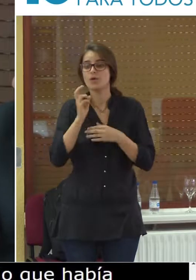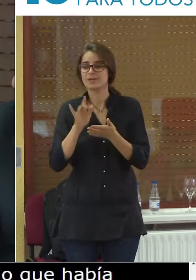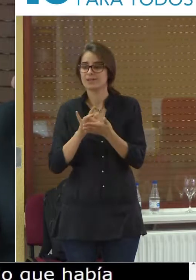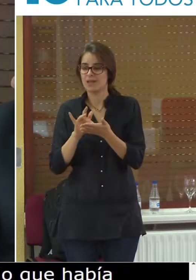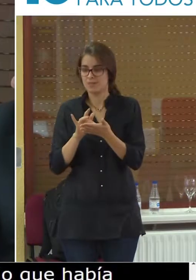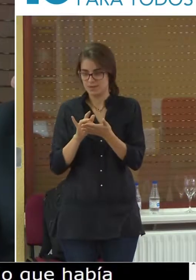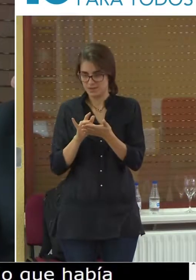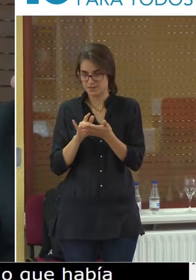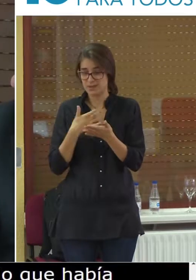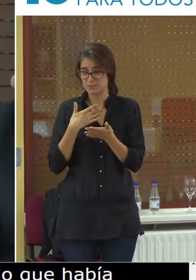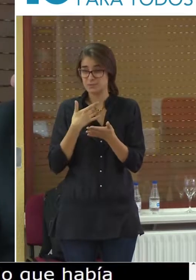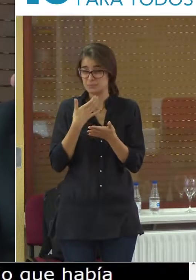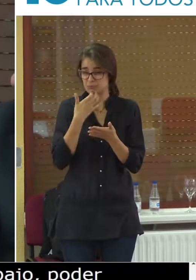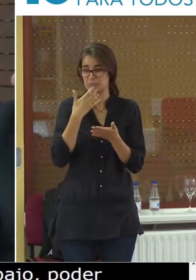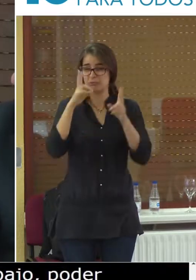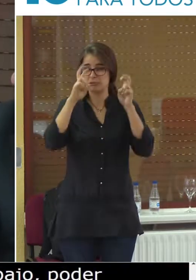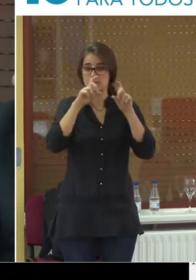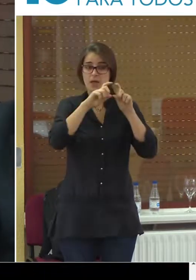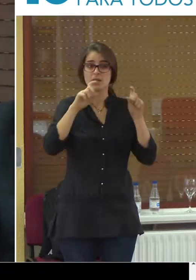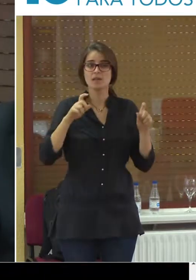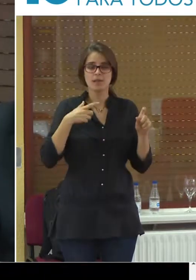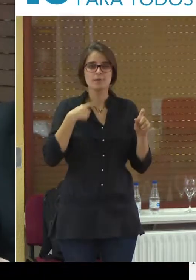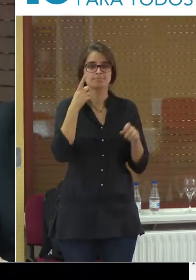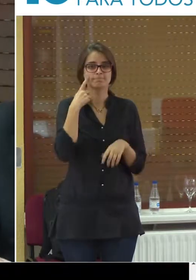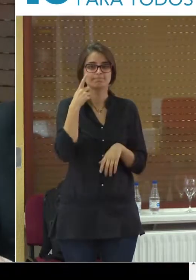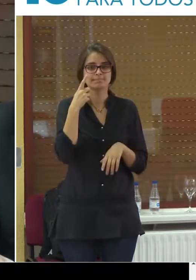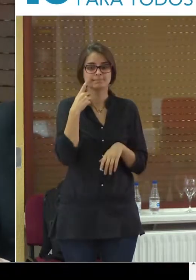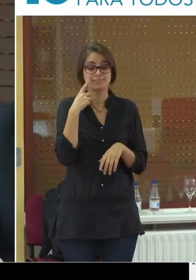the companies had given them tablets.